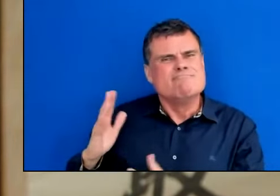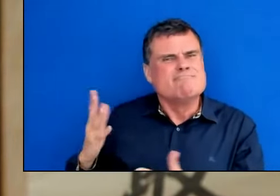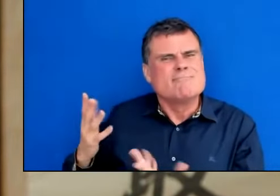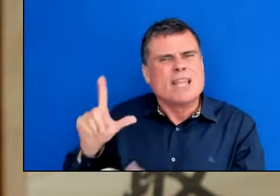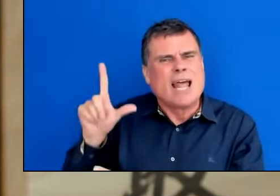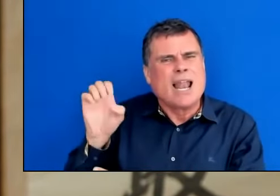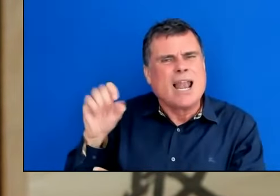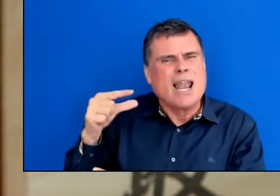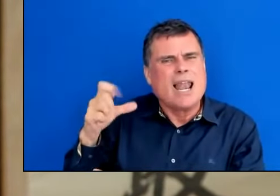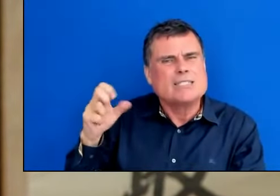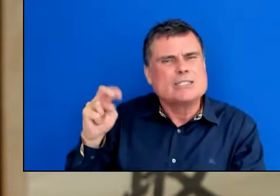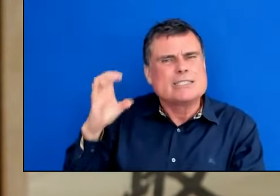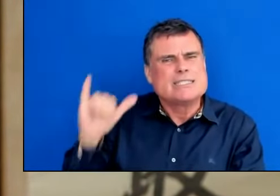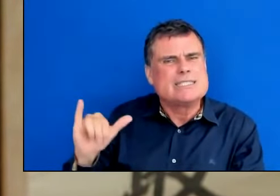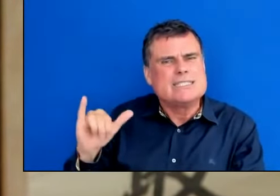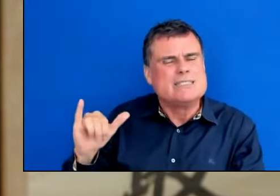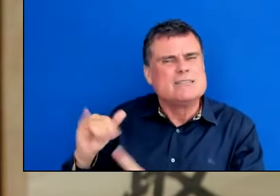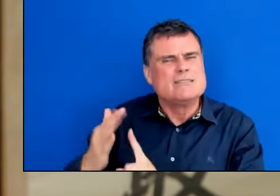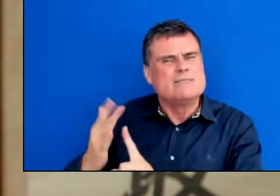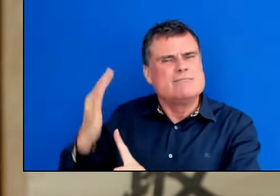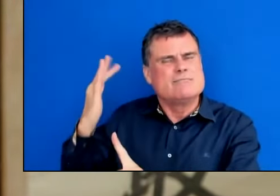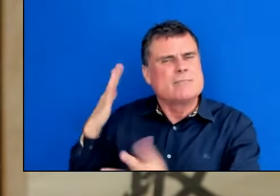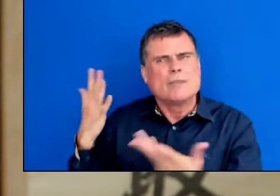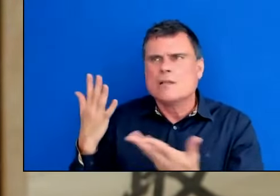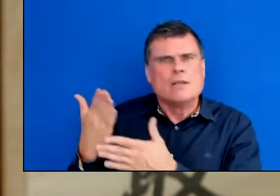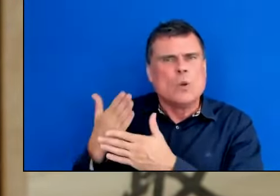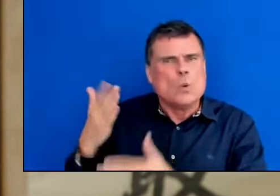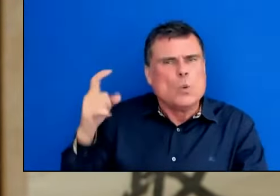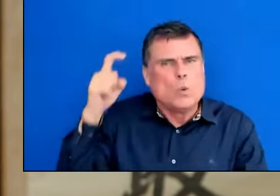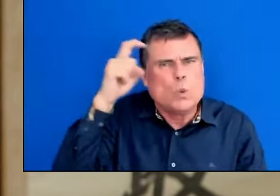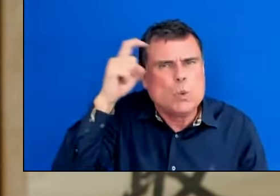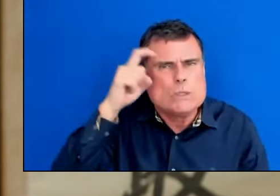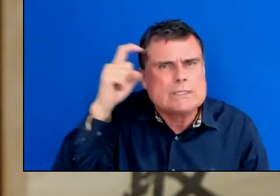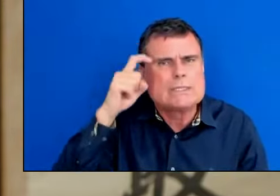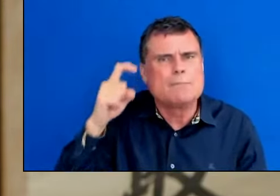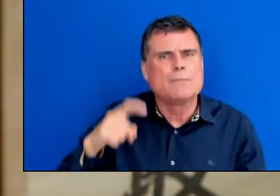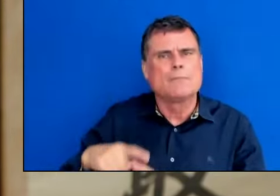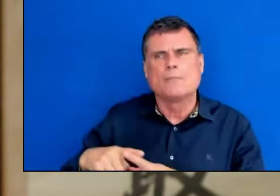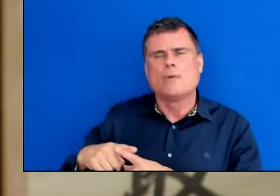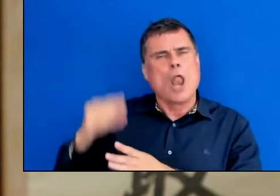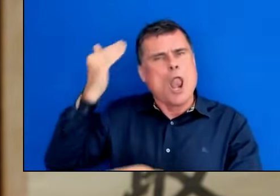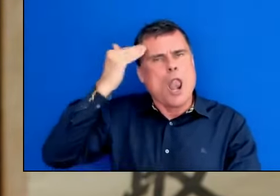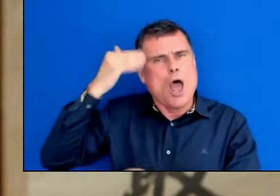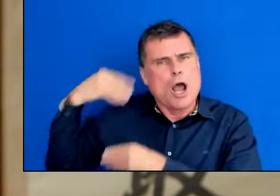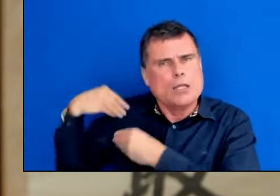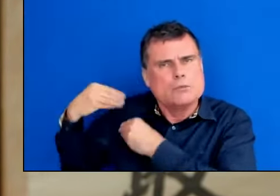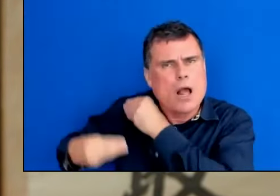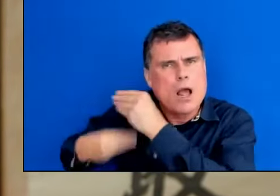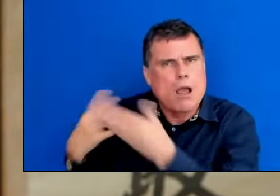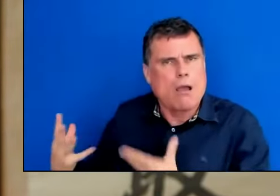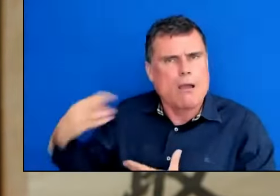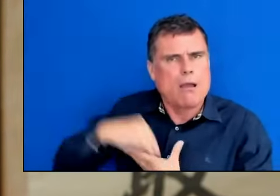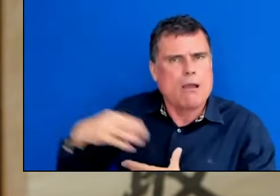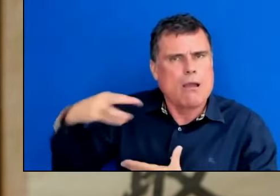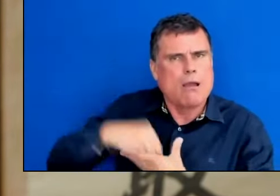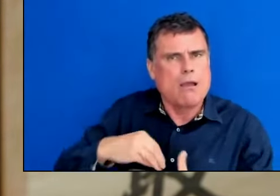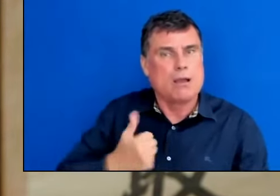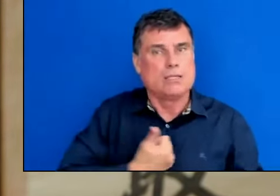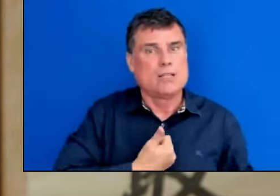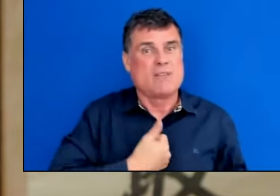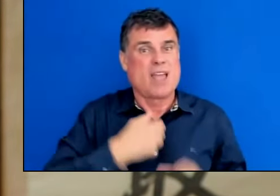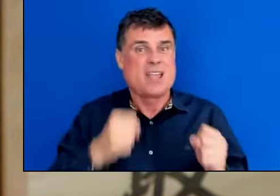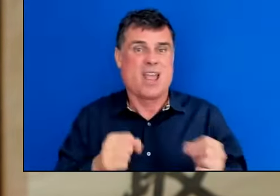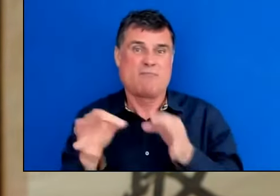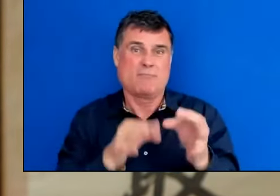of the wisdom, the experience that have been passed on to us. And for me, I can describe it in two words, and